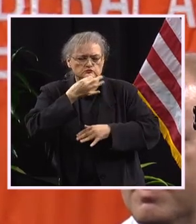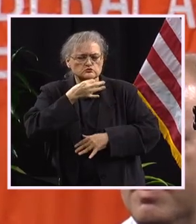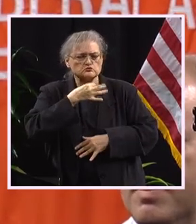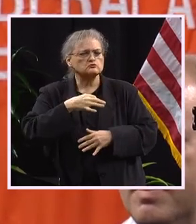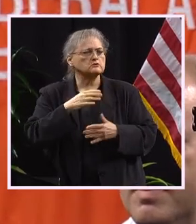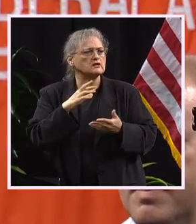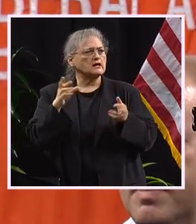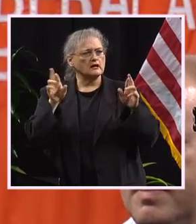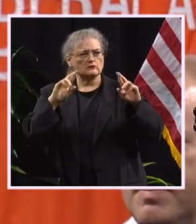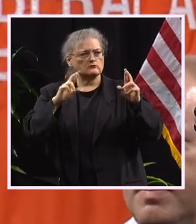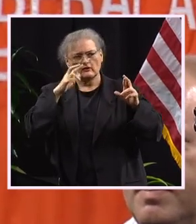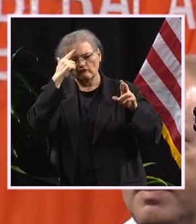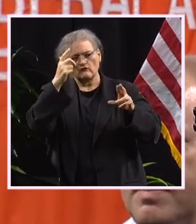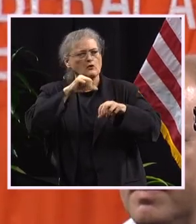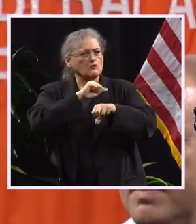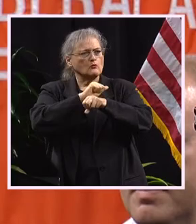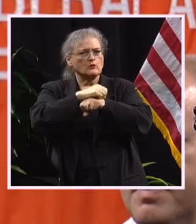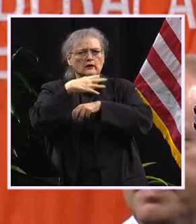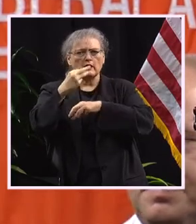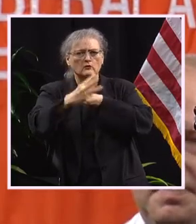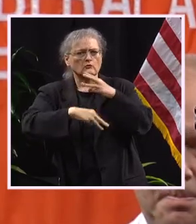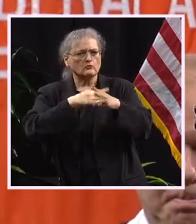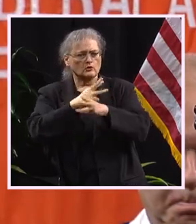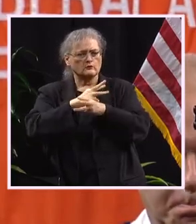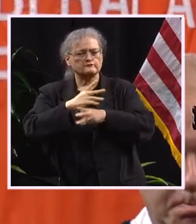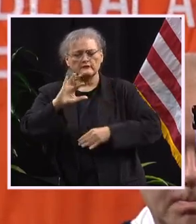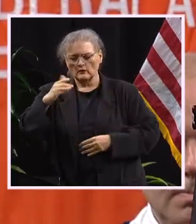join me in welcoming Provost Kimberly Espy.